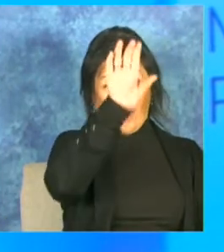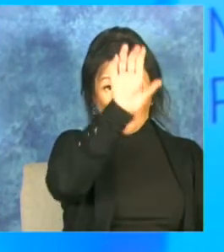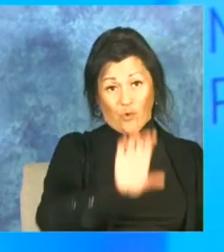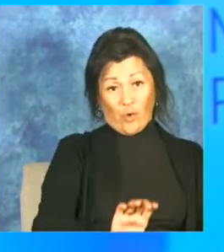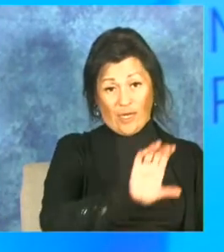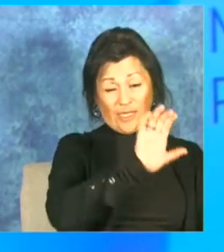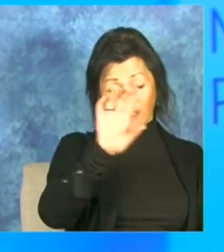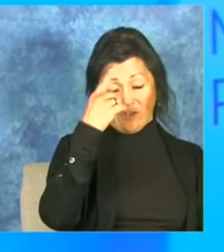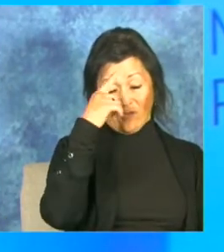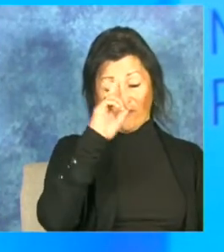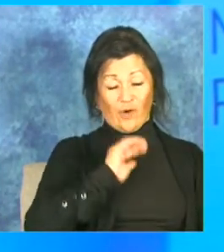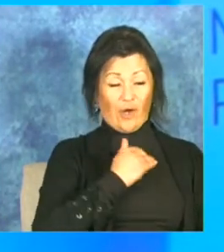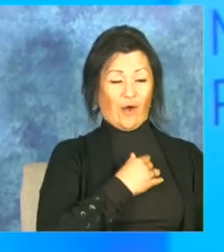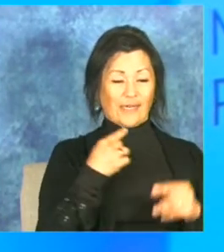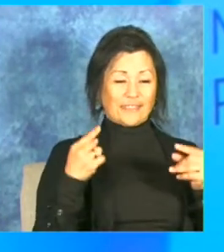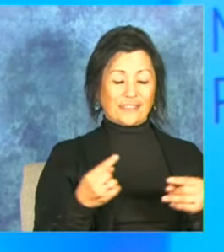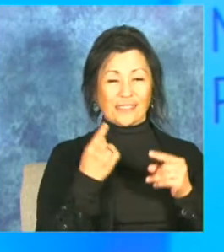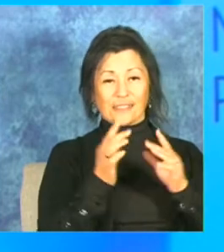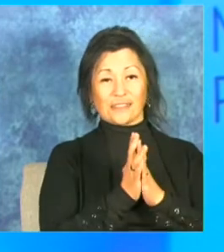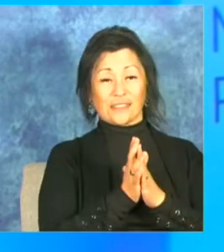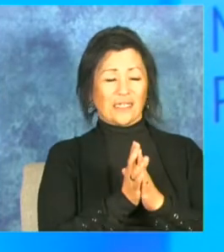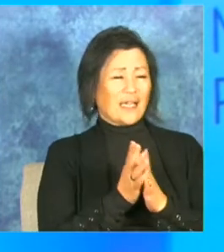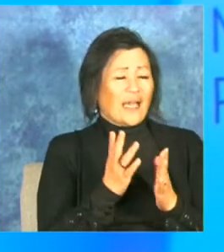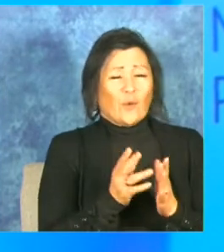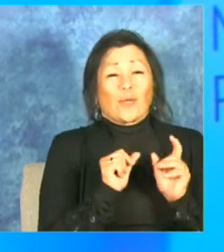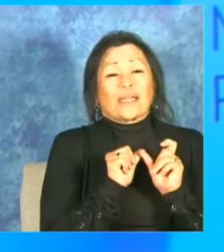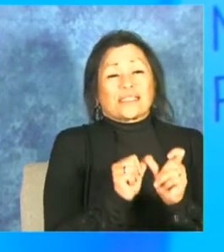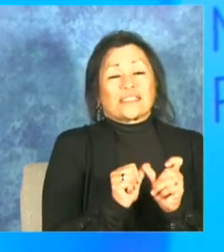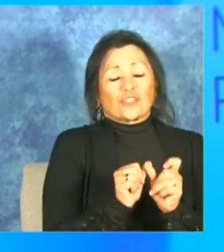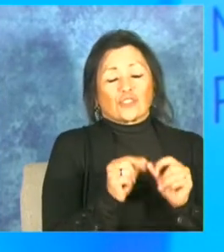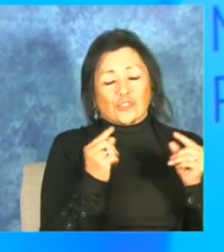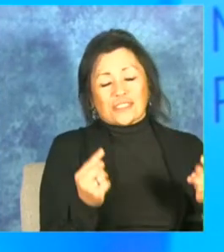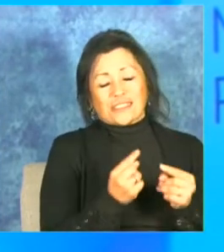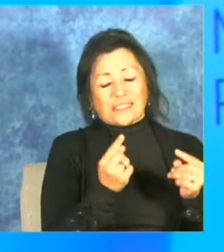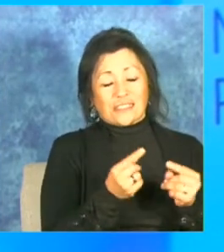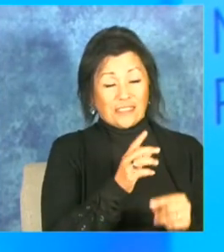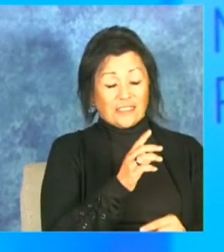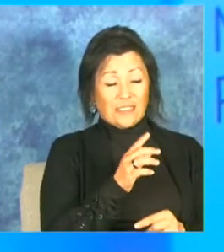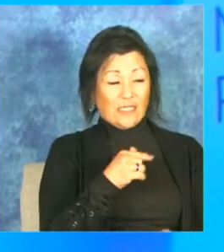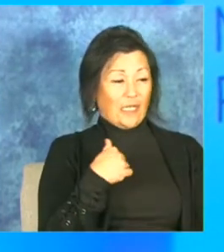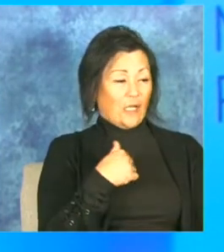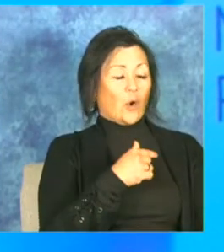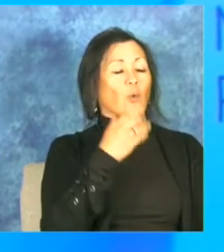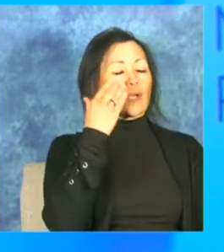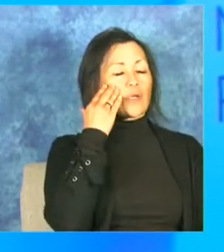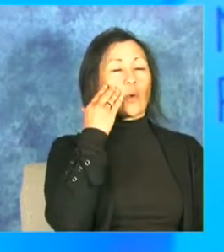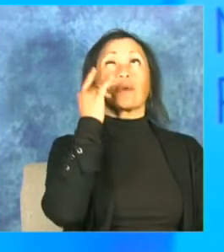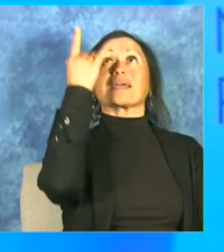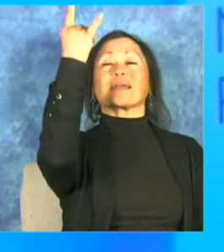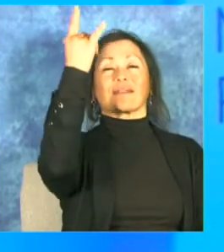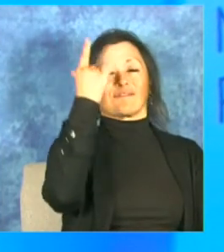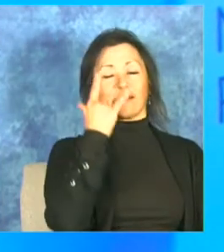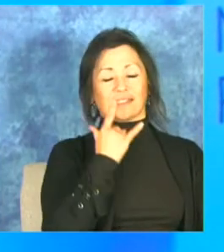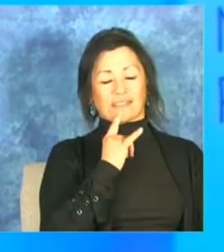sins. That while we were yet sinners, we could know that he loved us,